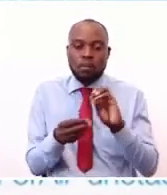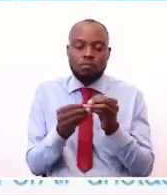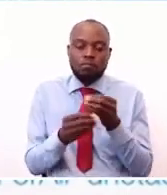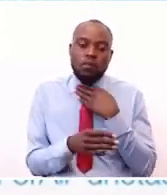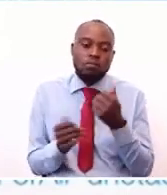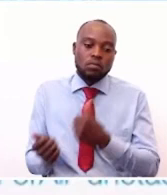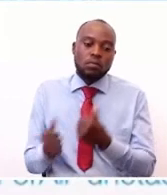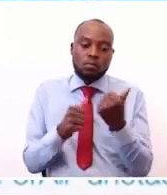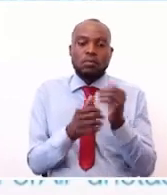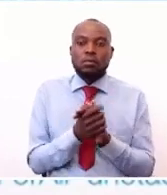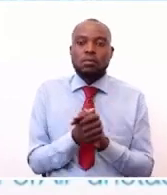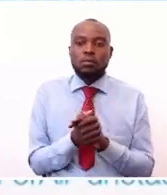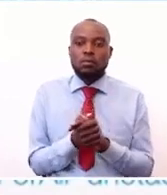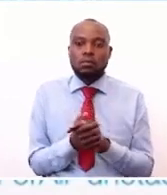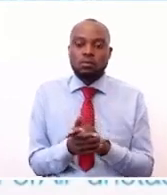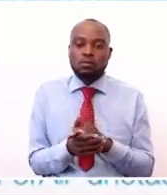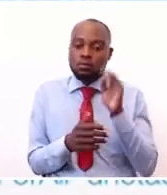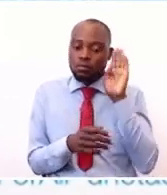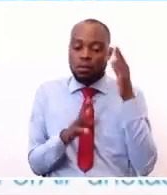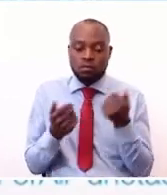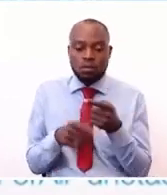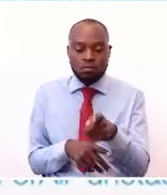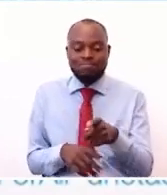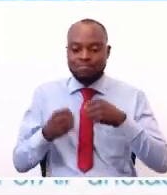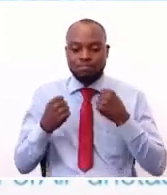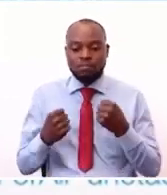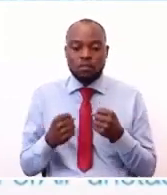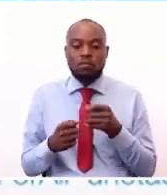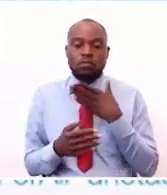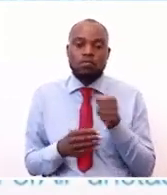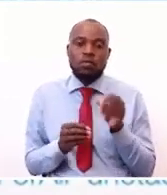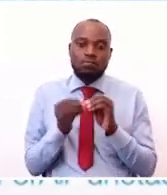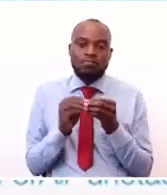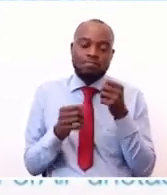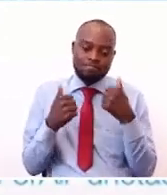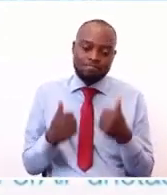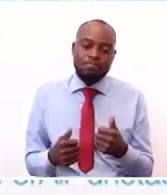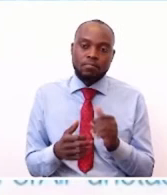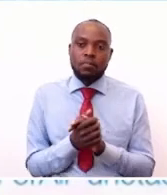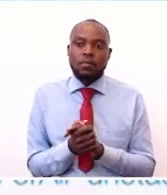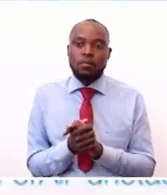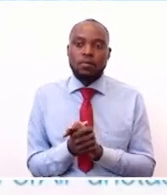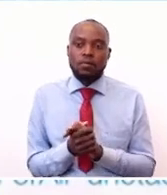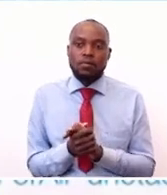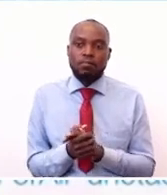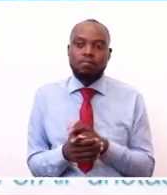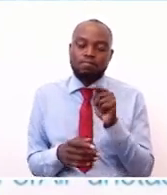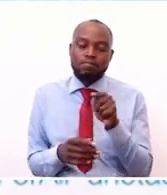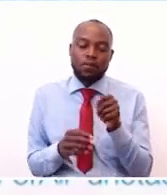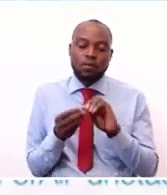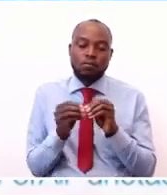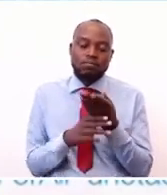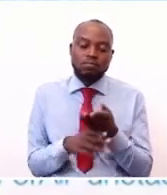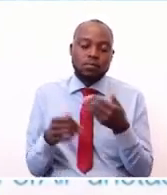And so we feel very strongly that something needs to be done about it. At the very least, we are calling urgently for a UN